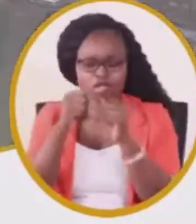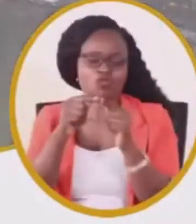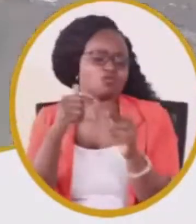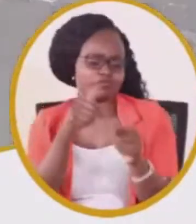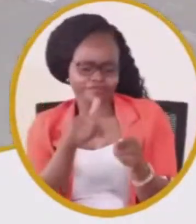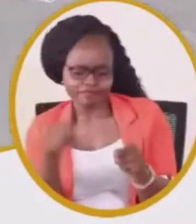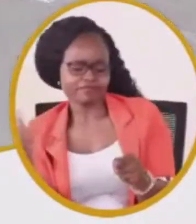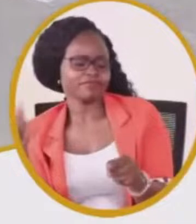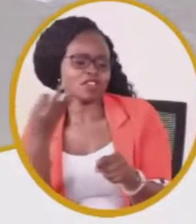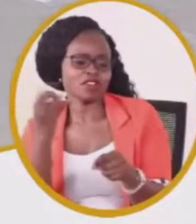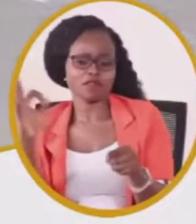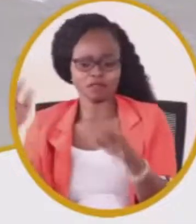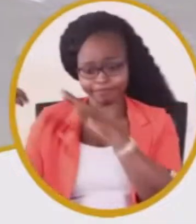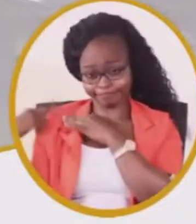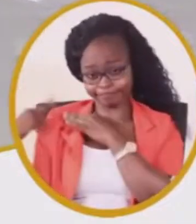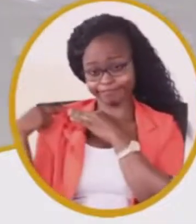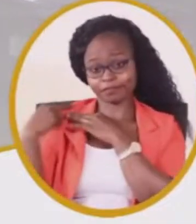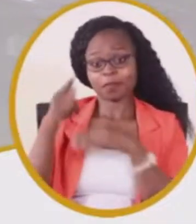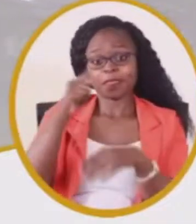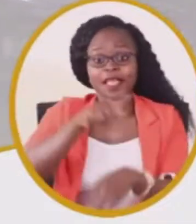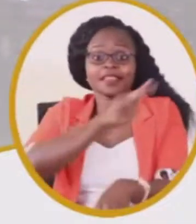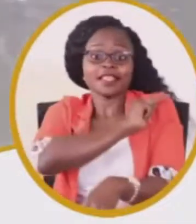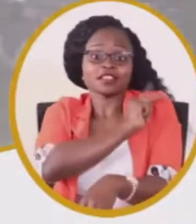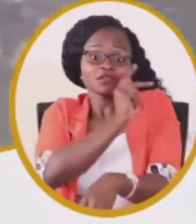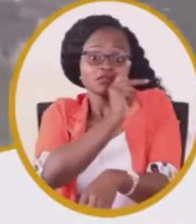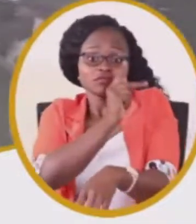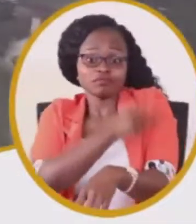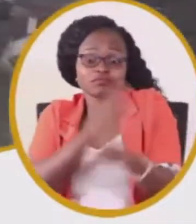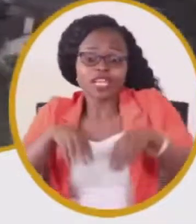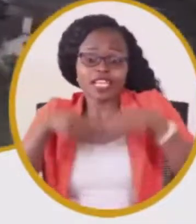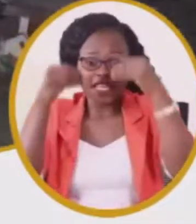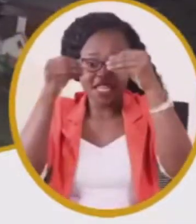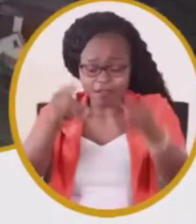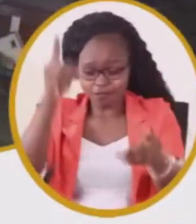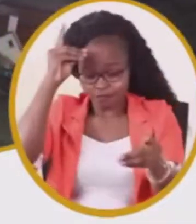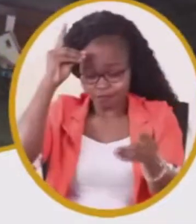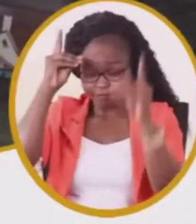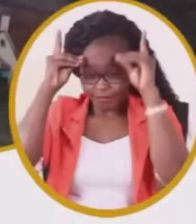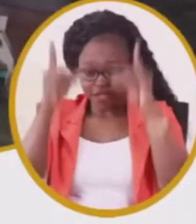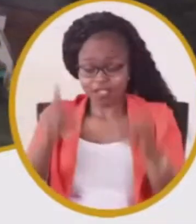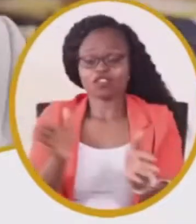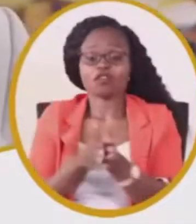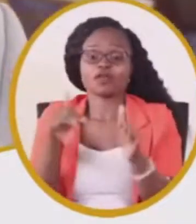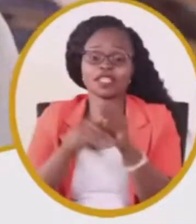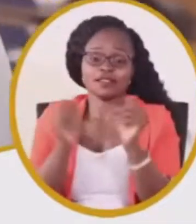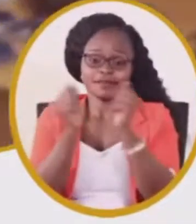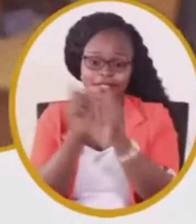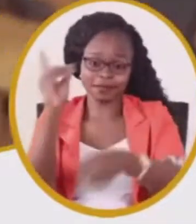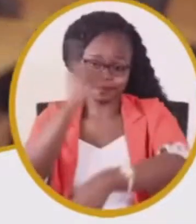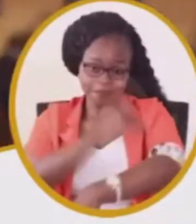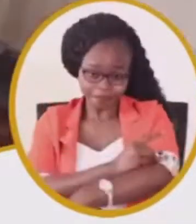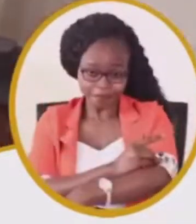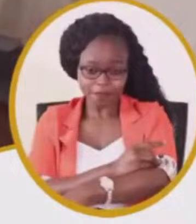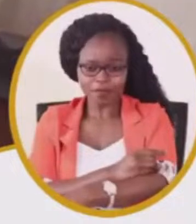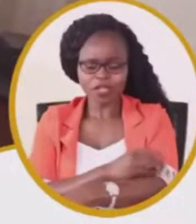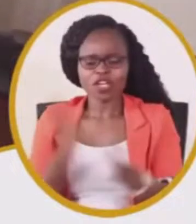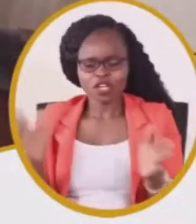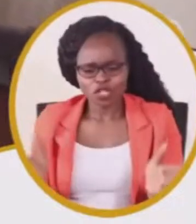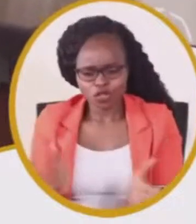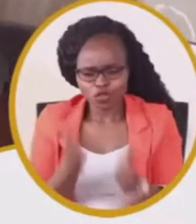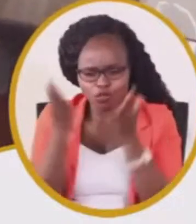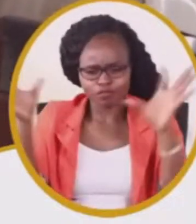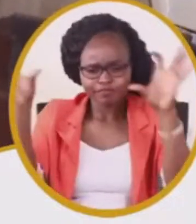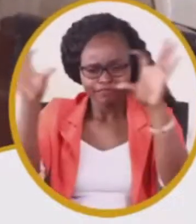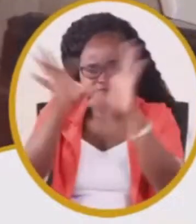mandate functions, the authority shall render its decision within 10 days. To enhance compliance with Competition